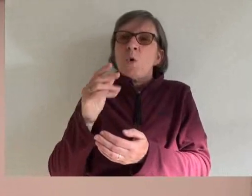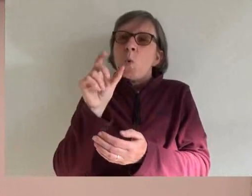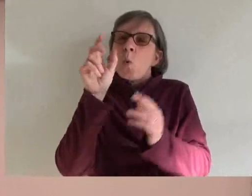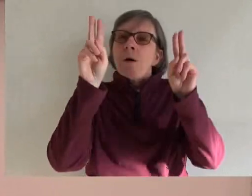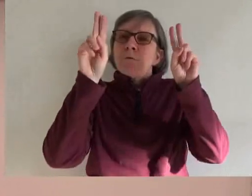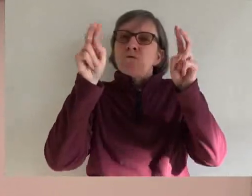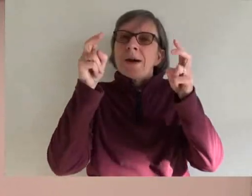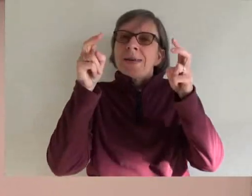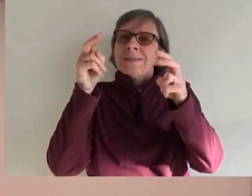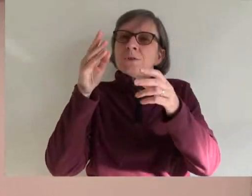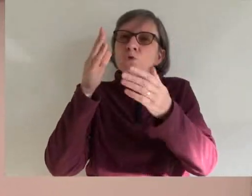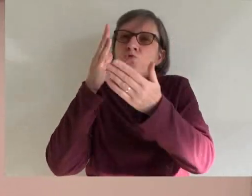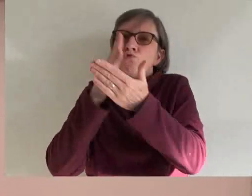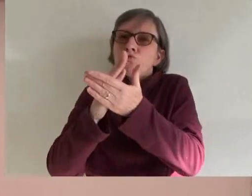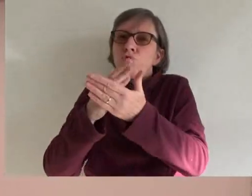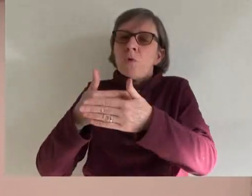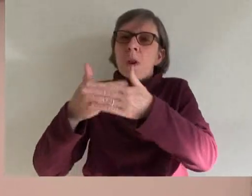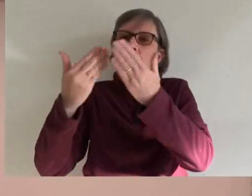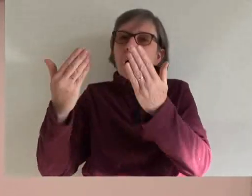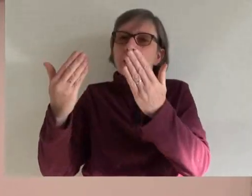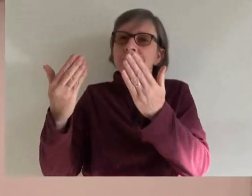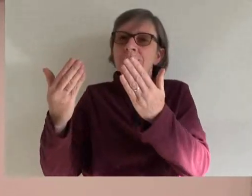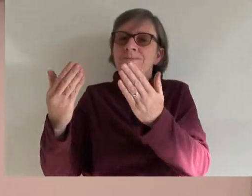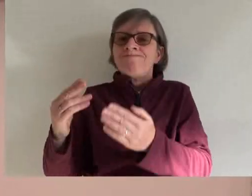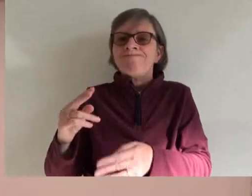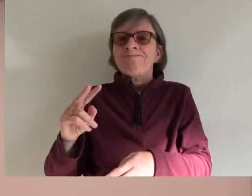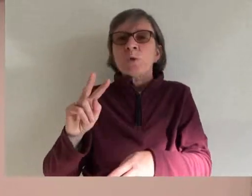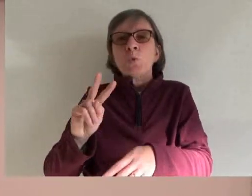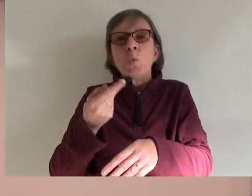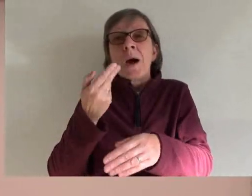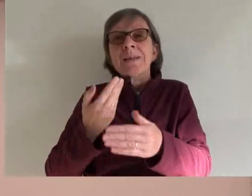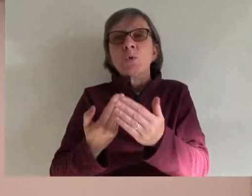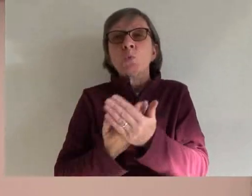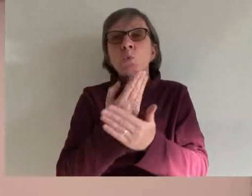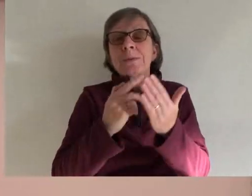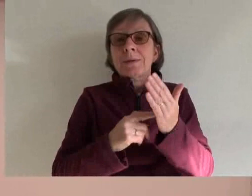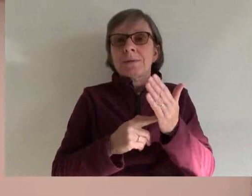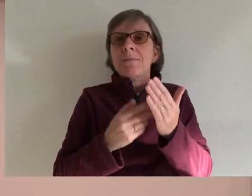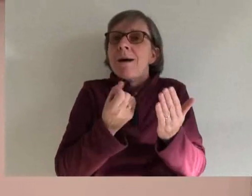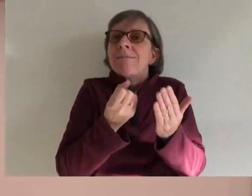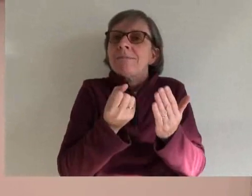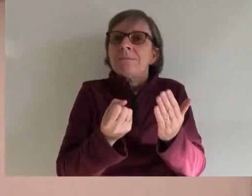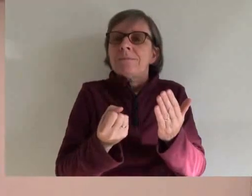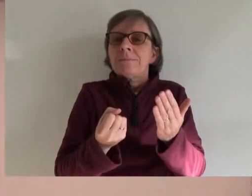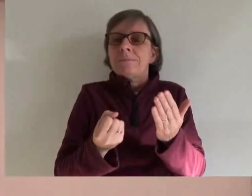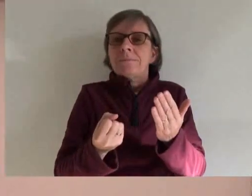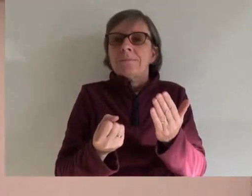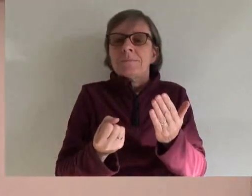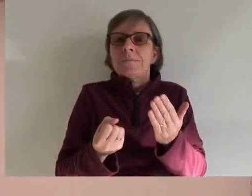the New Testament, and John uses it. He's talking about the gospel of Jesus Christ,